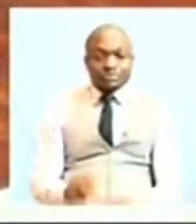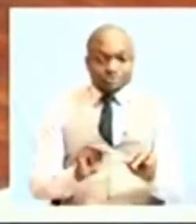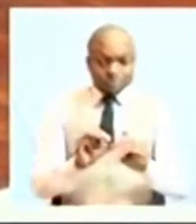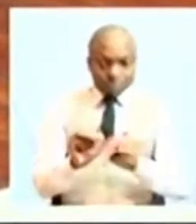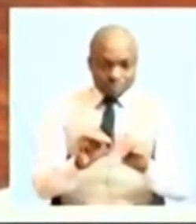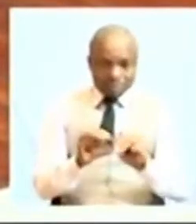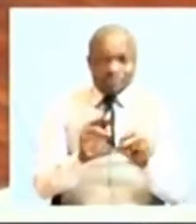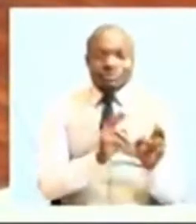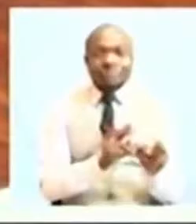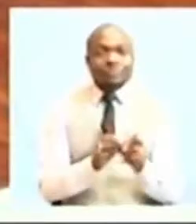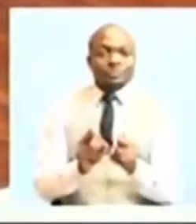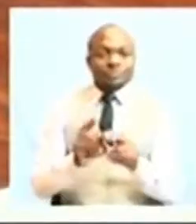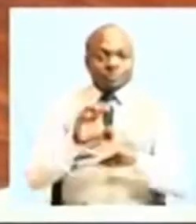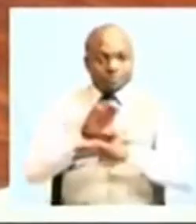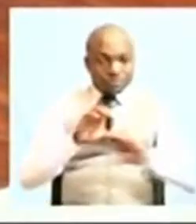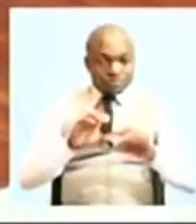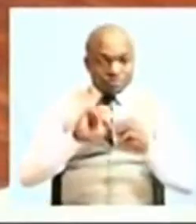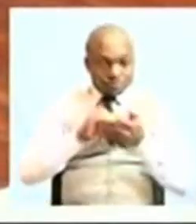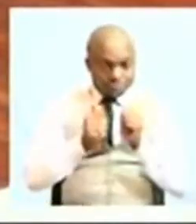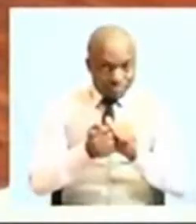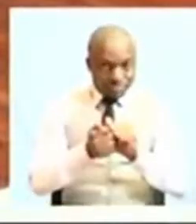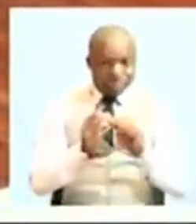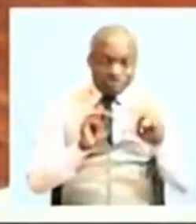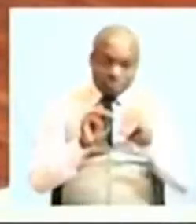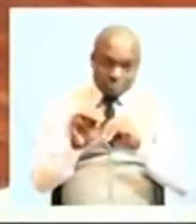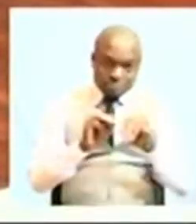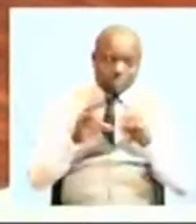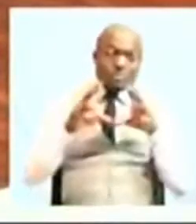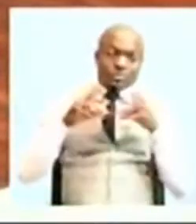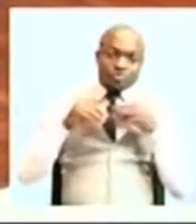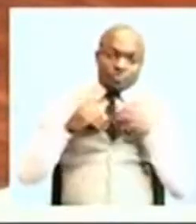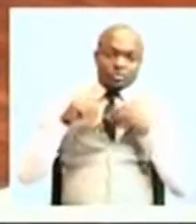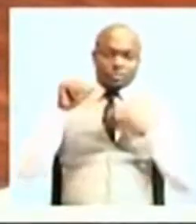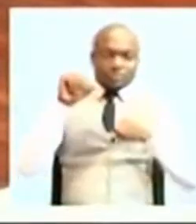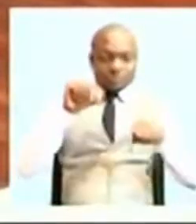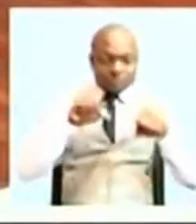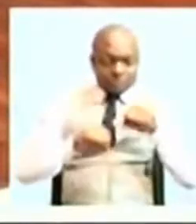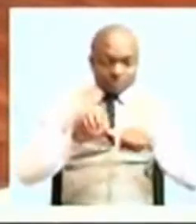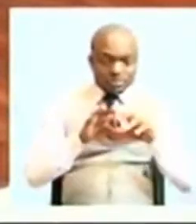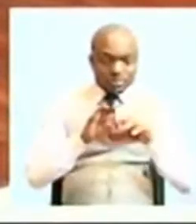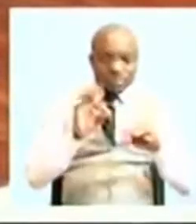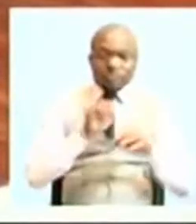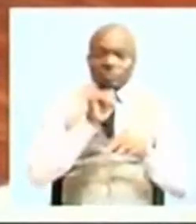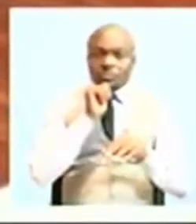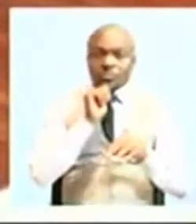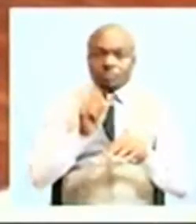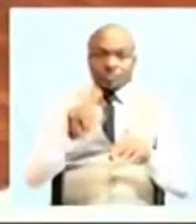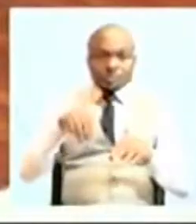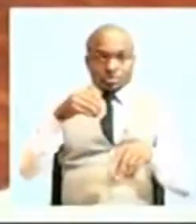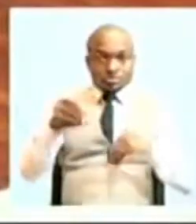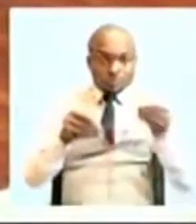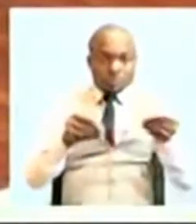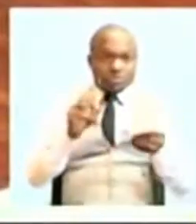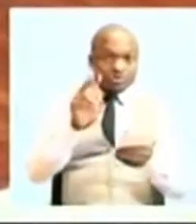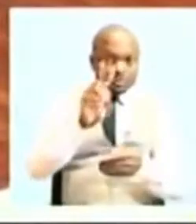Management response, cause of query. Management wishes to acknowledge the audit finding of unspent funds amounting